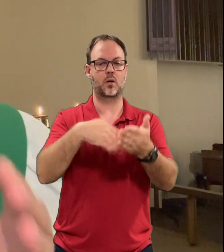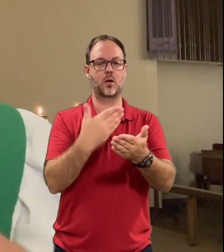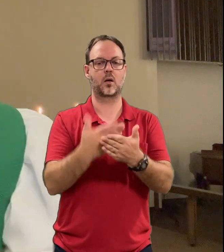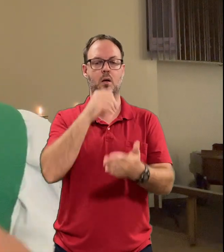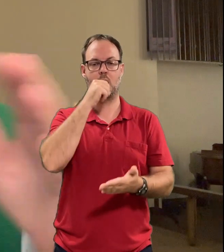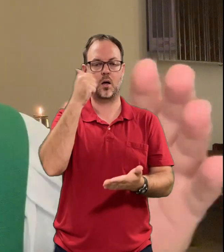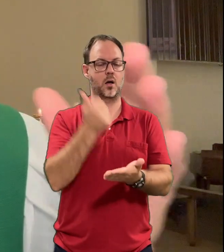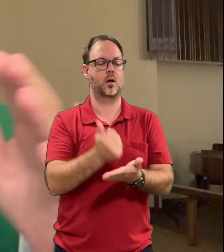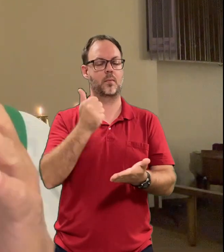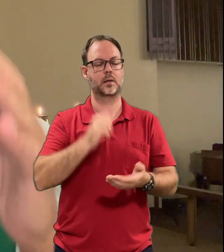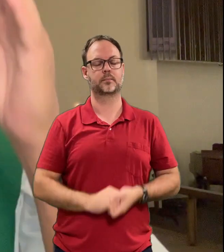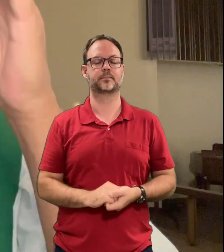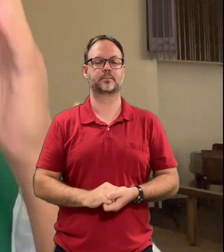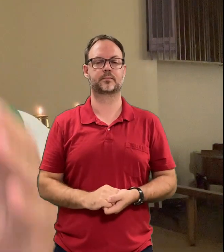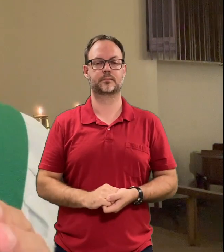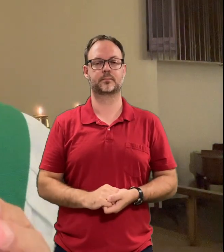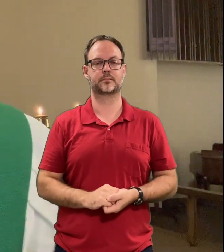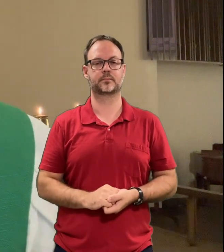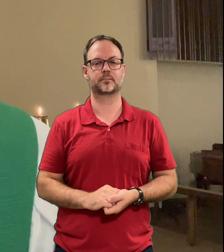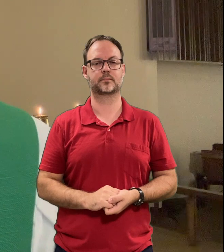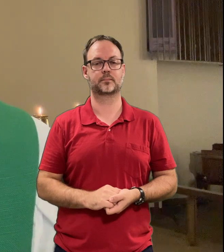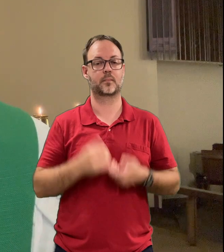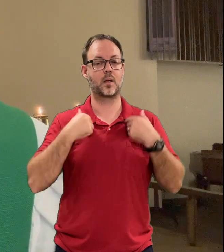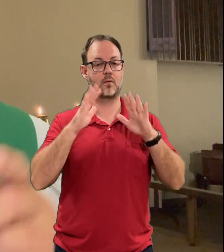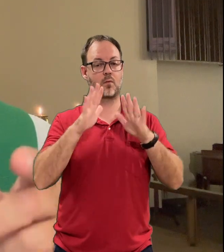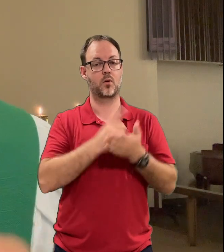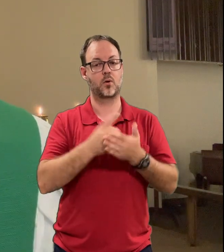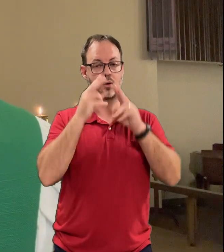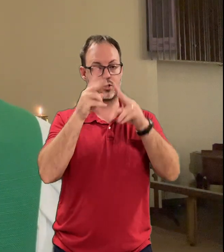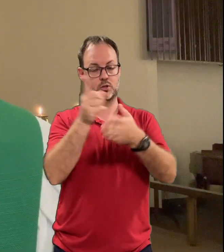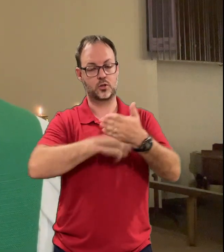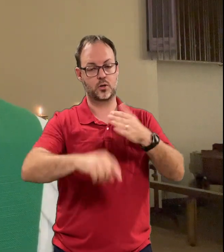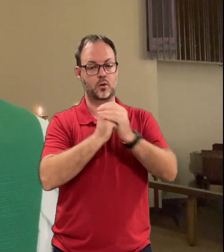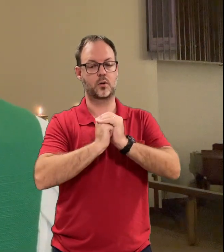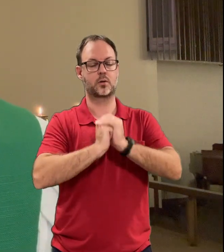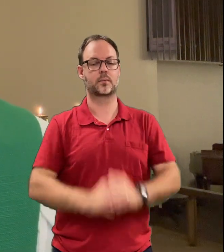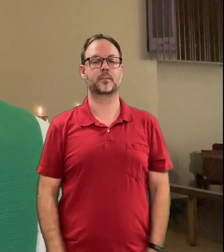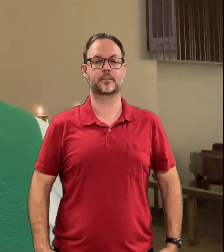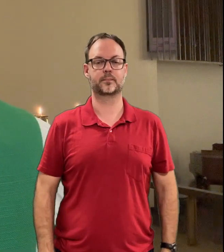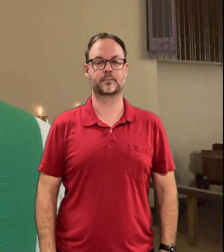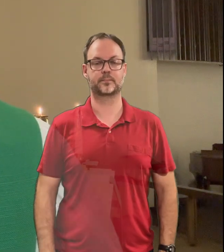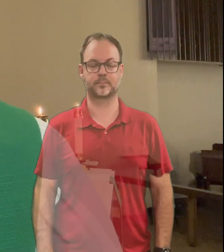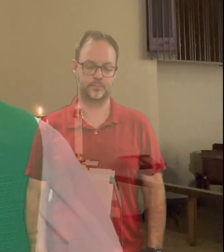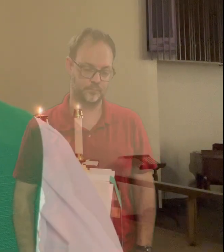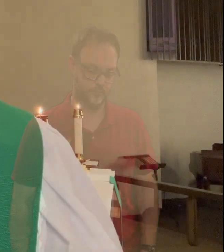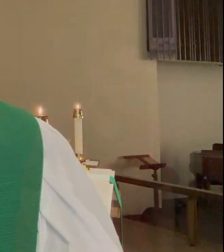be with you all. Amen. Have a great week. We'll see you next week in worship.